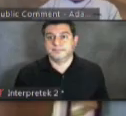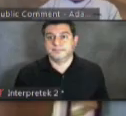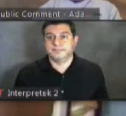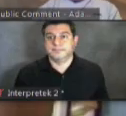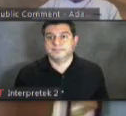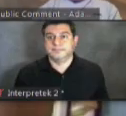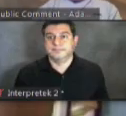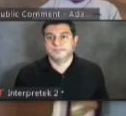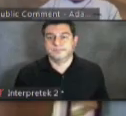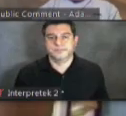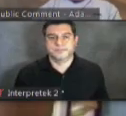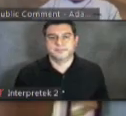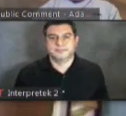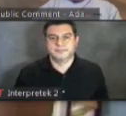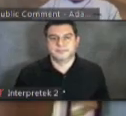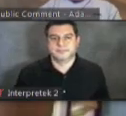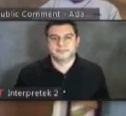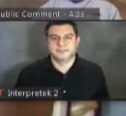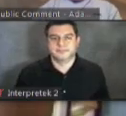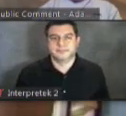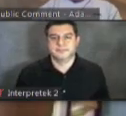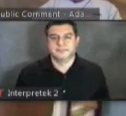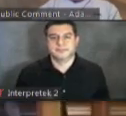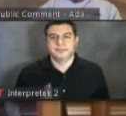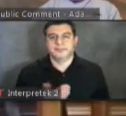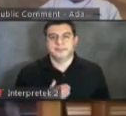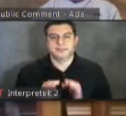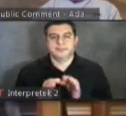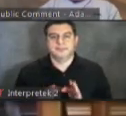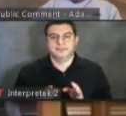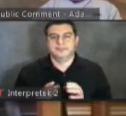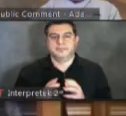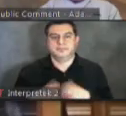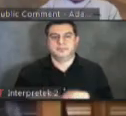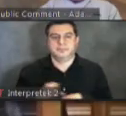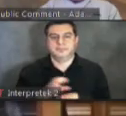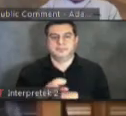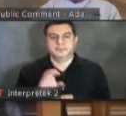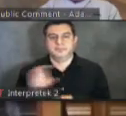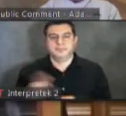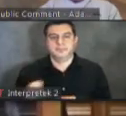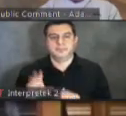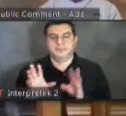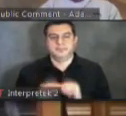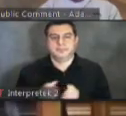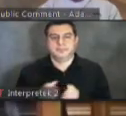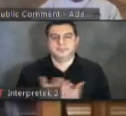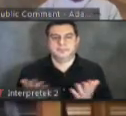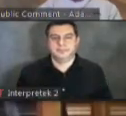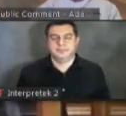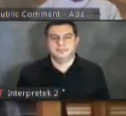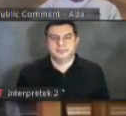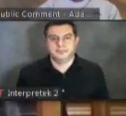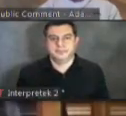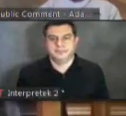at, I guess, next Thursday's General Policy Committee meeting, or recommendations from the city manager,